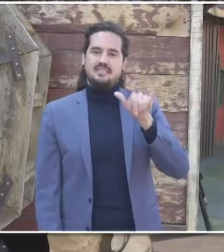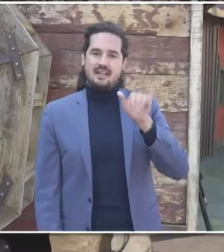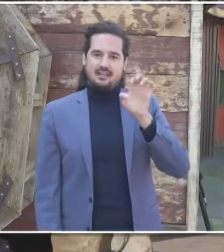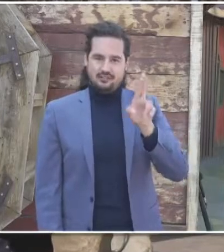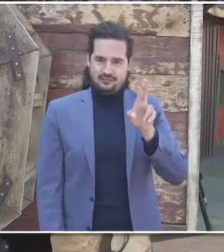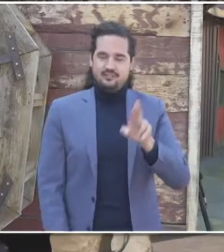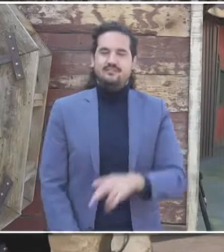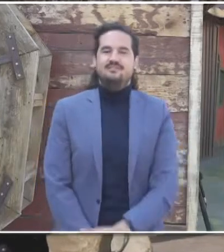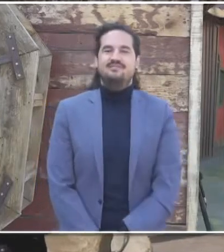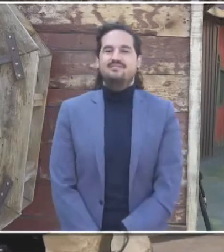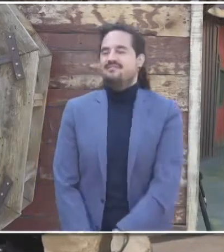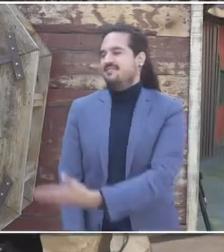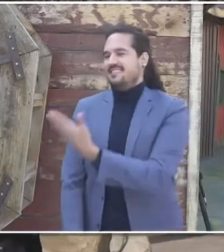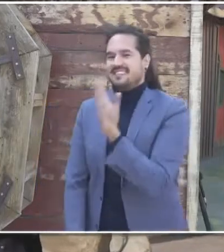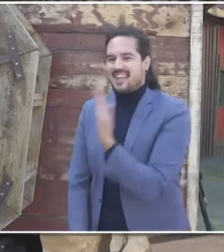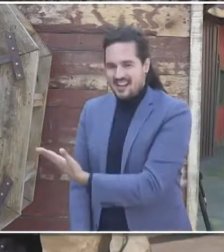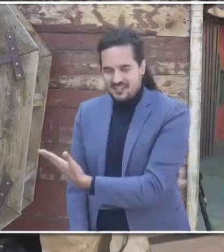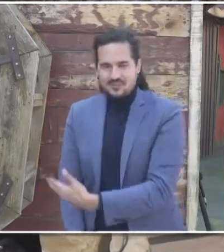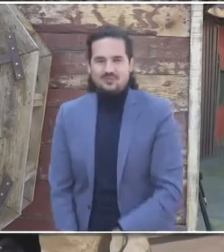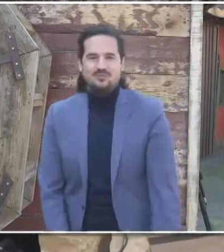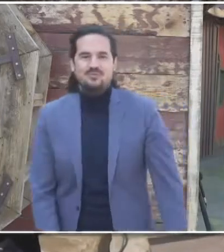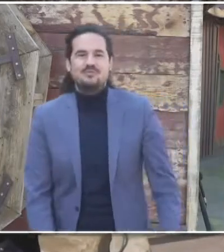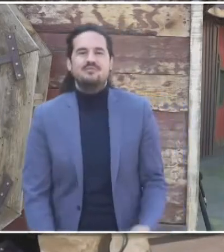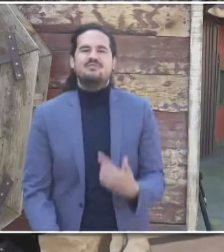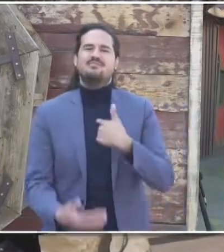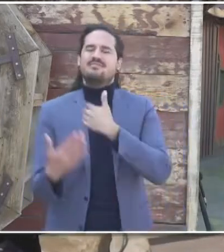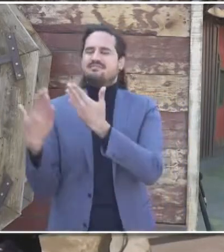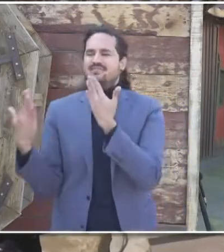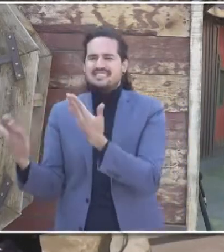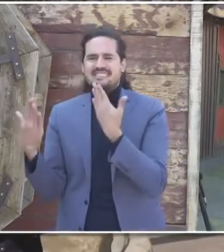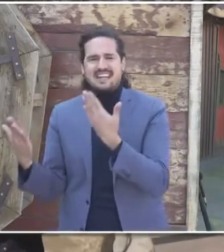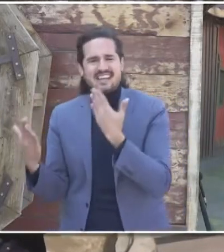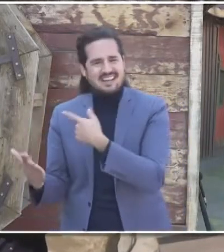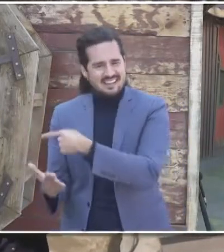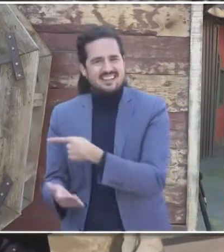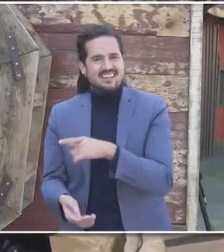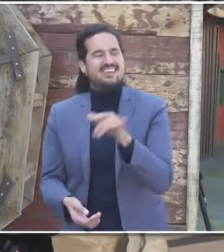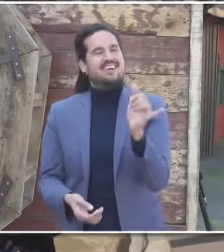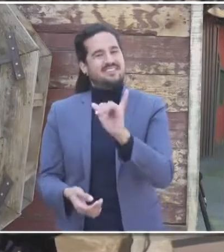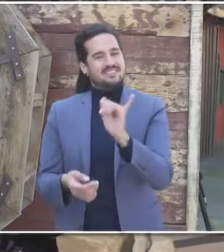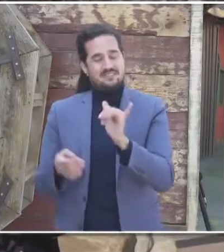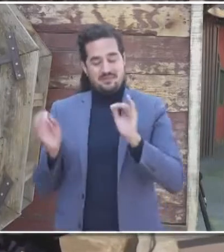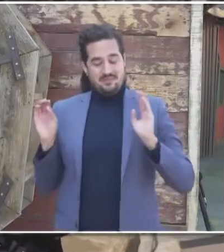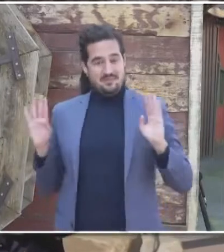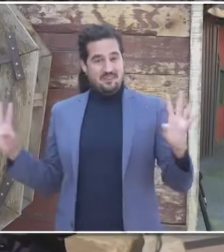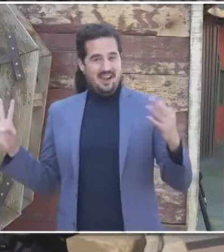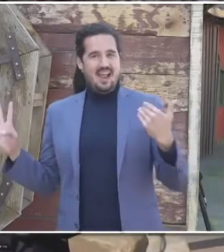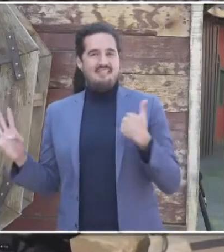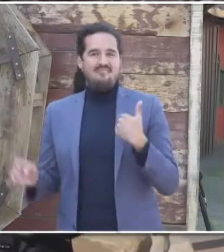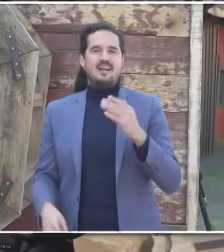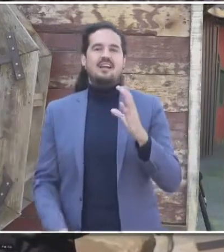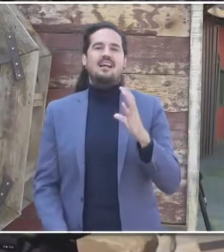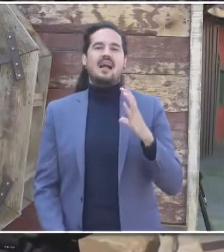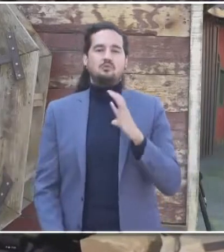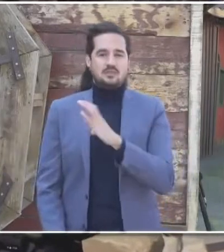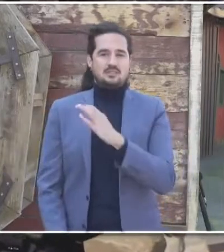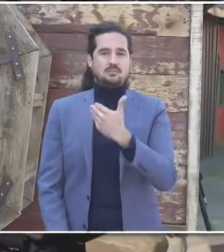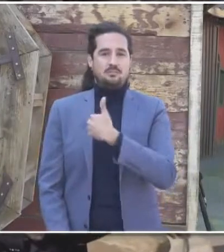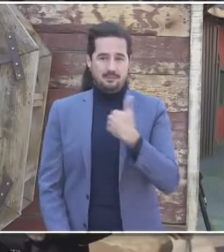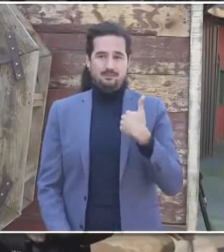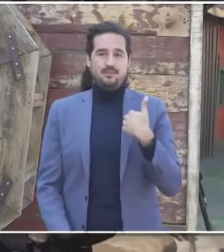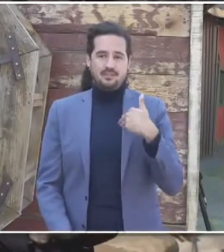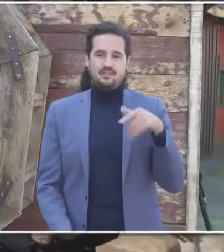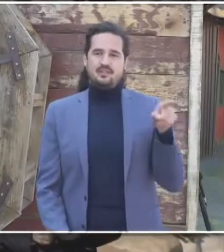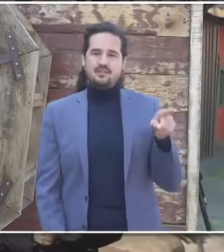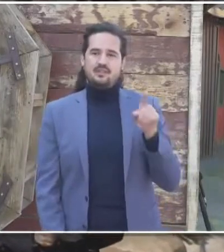Thank you, Brian. Appreciate it. And also with me, I have Council Member Soria from the Fresno City Council. I want to